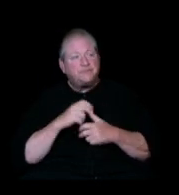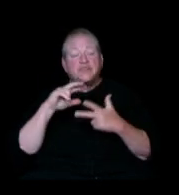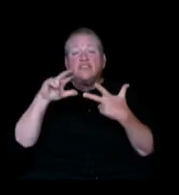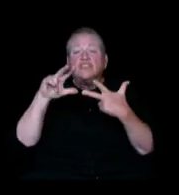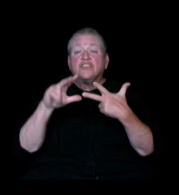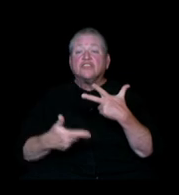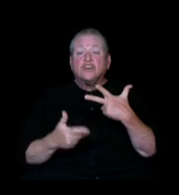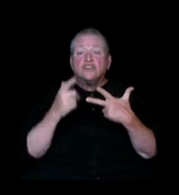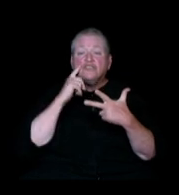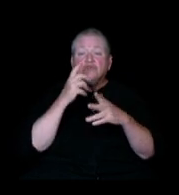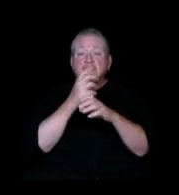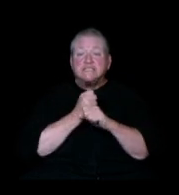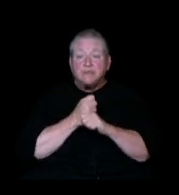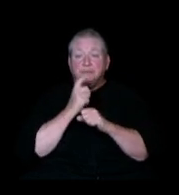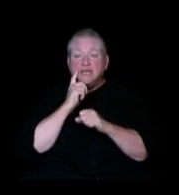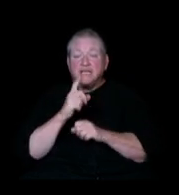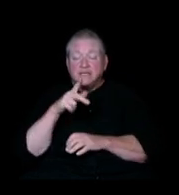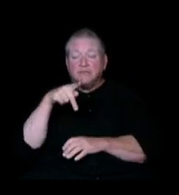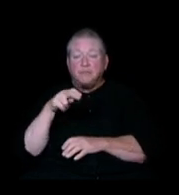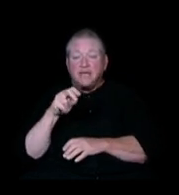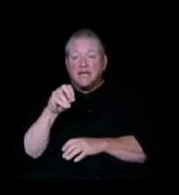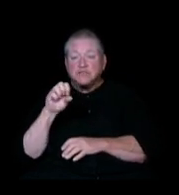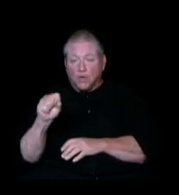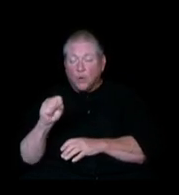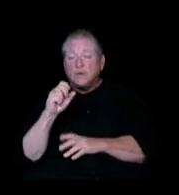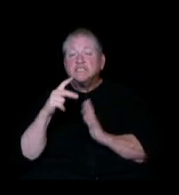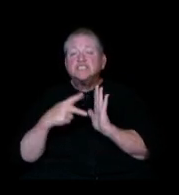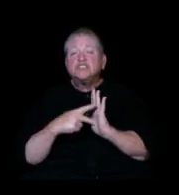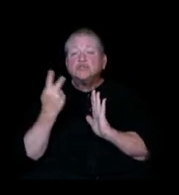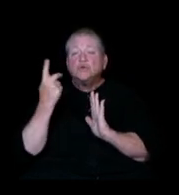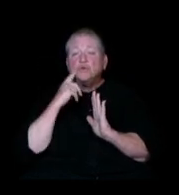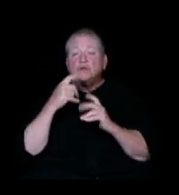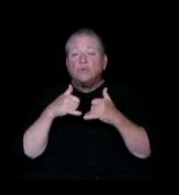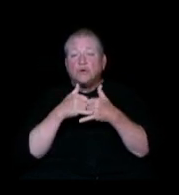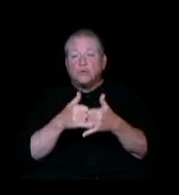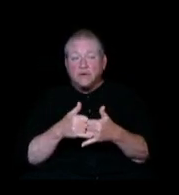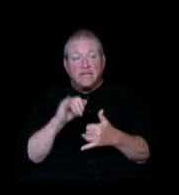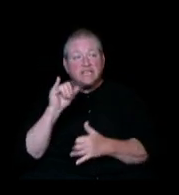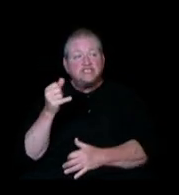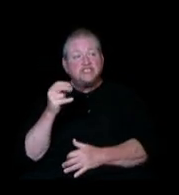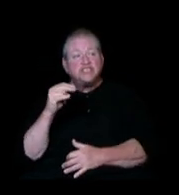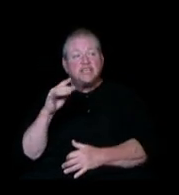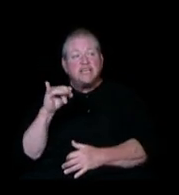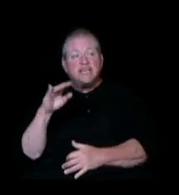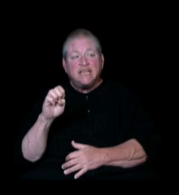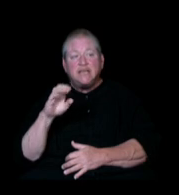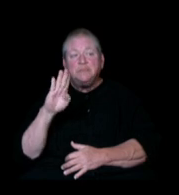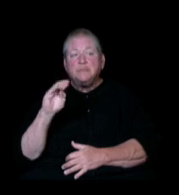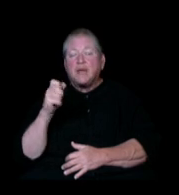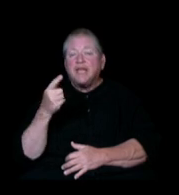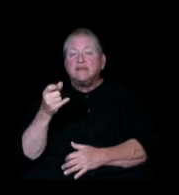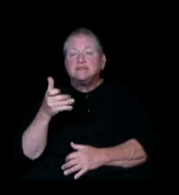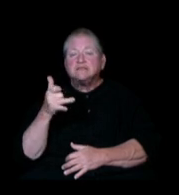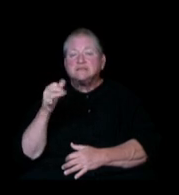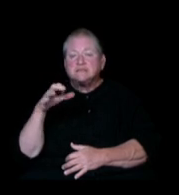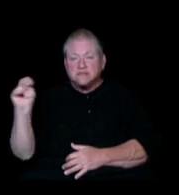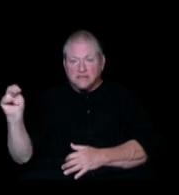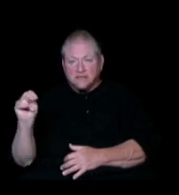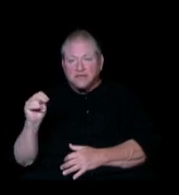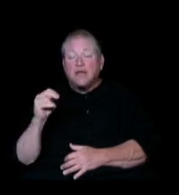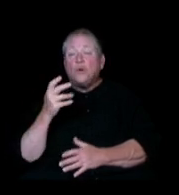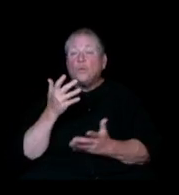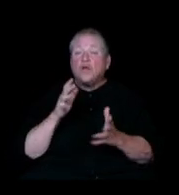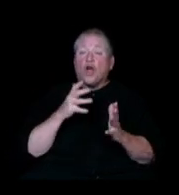The third recipient of the PSO Award of Excellence is a dual award winner this year, Janine Bengtson of University